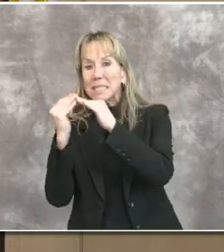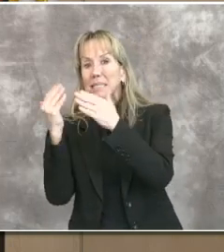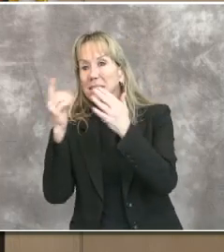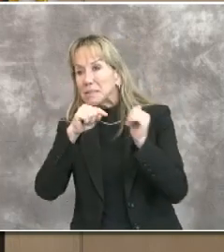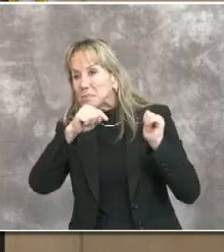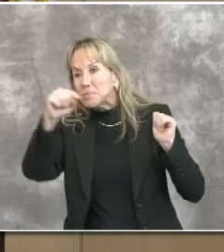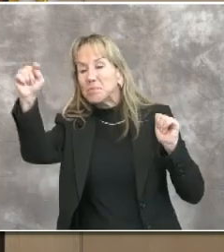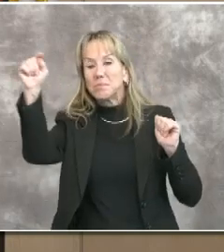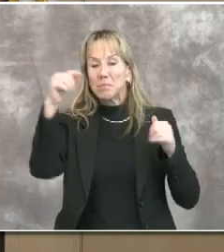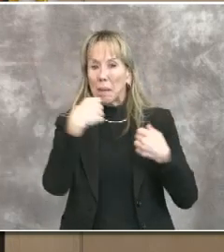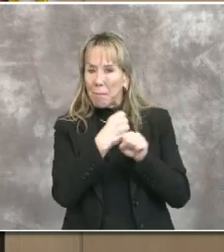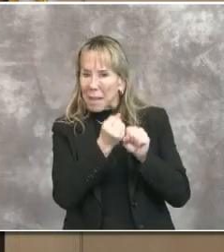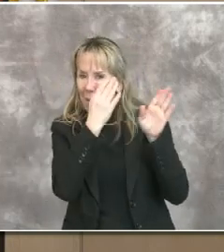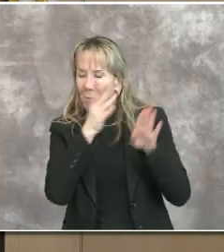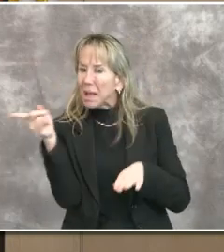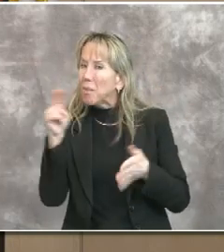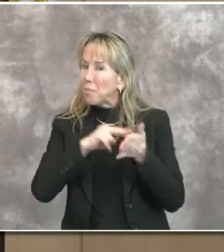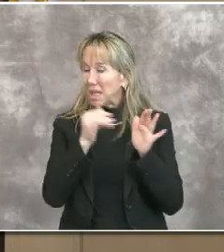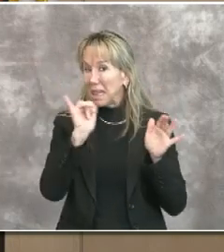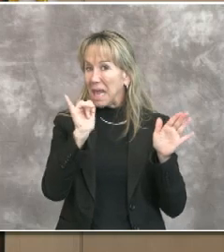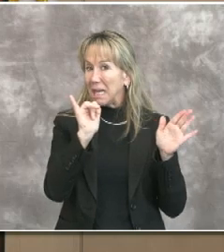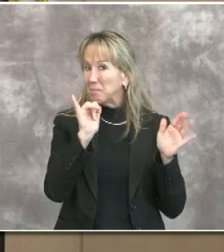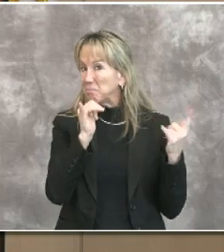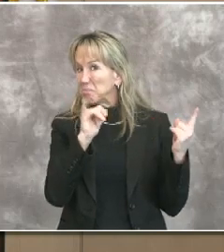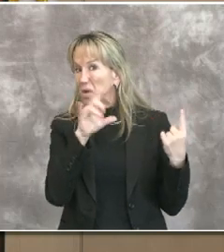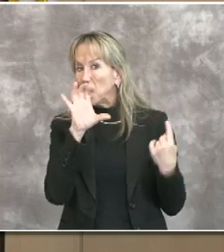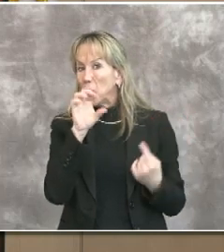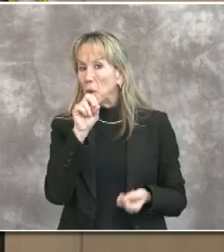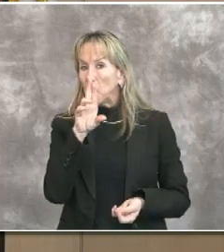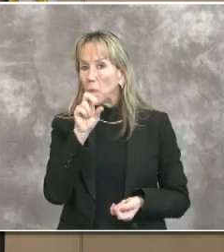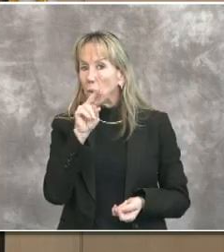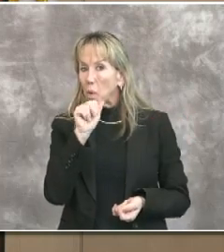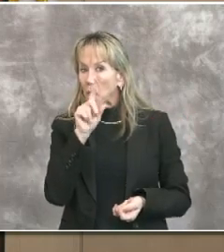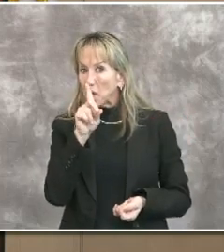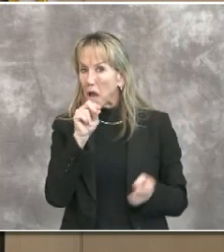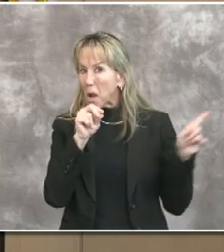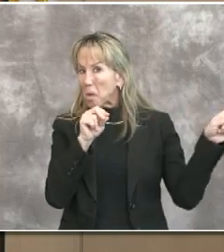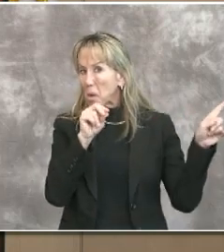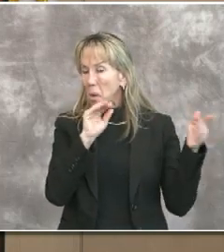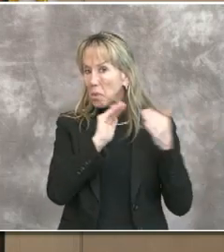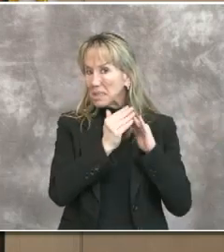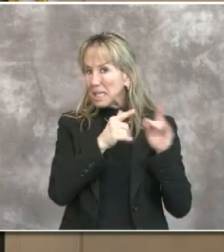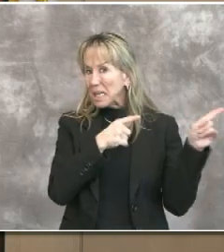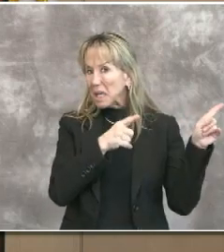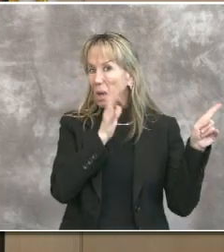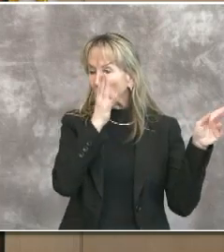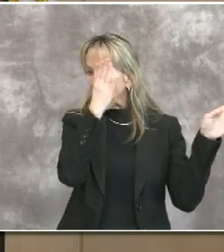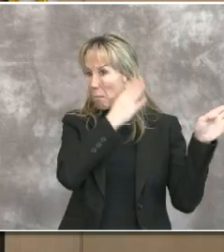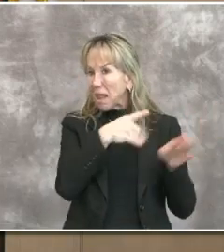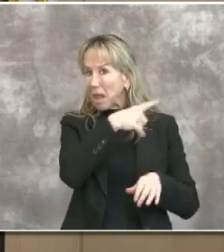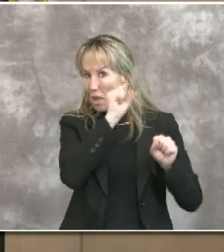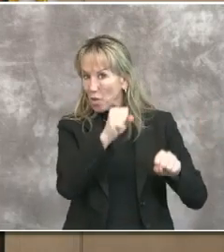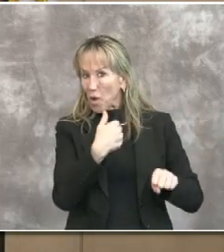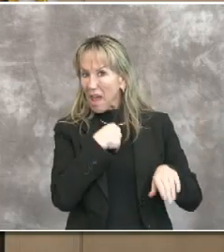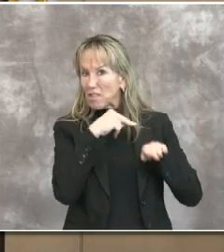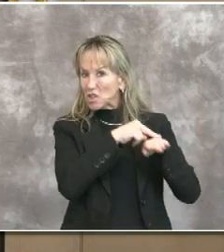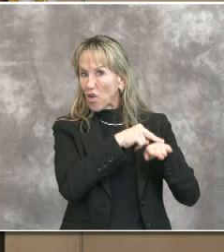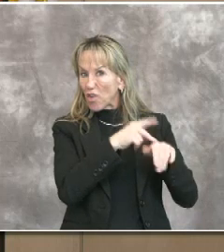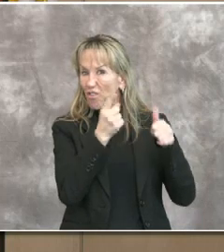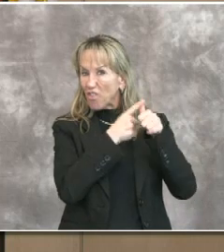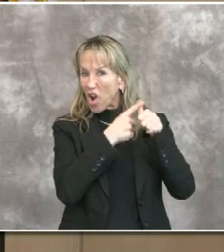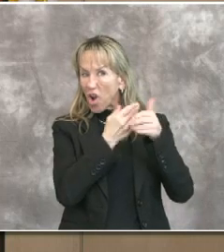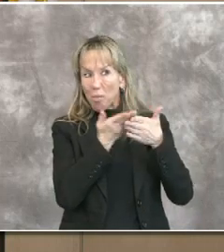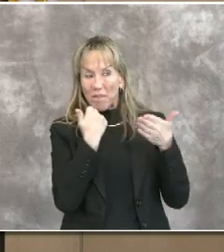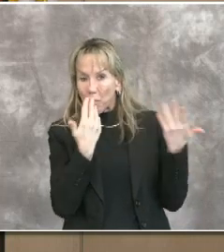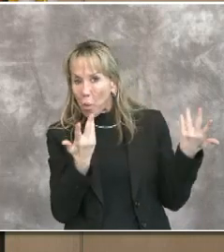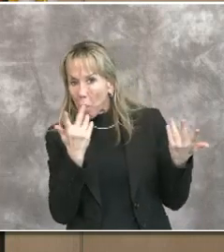Does that mean if cities like Coronado submit a plan first, that they could have surfers in the water before other cities, or how does that kind of work? No, we